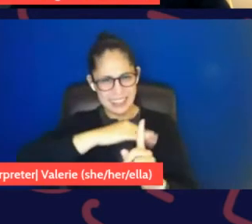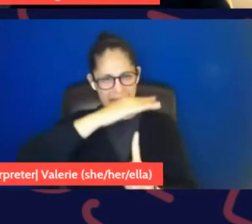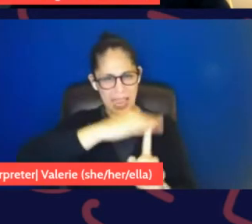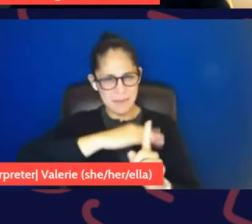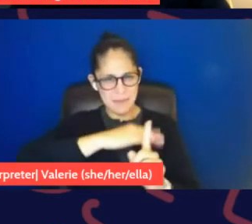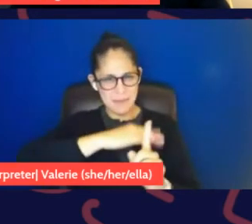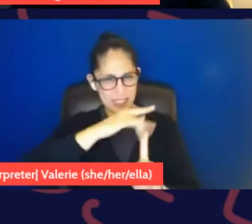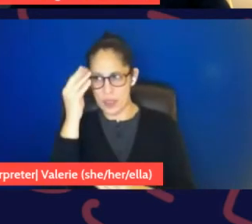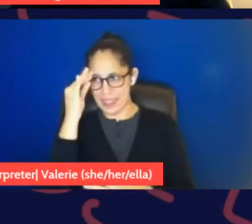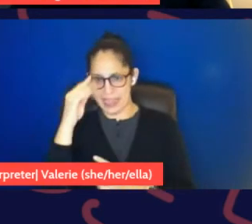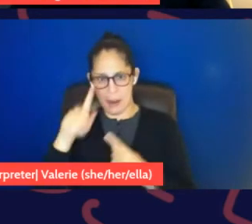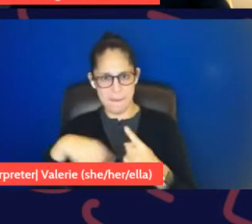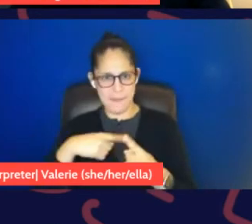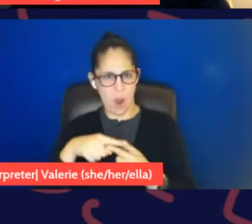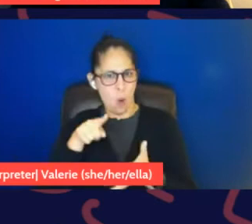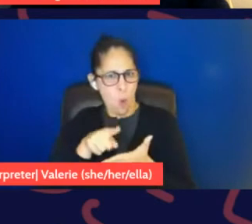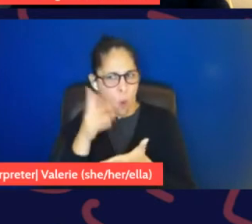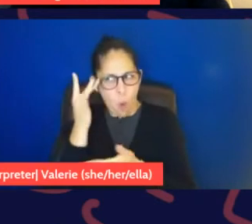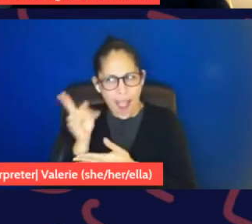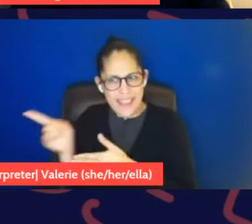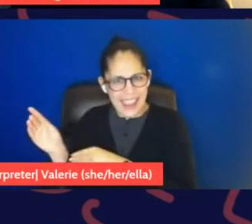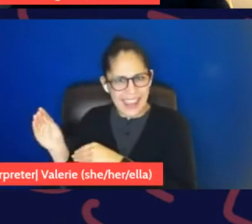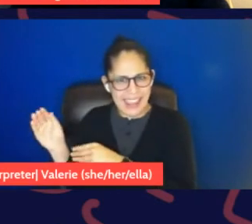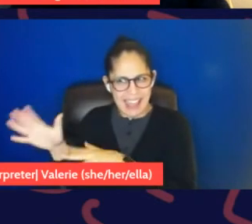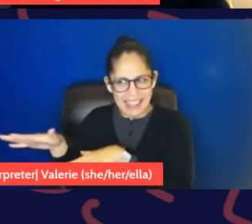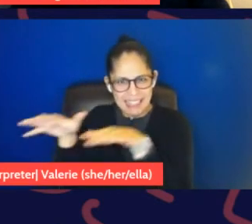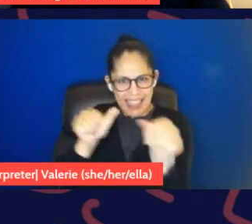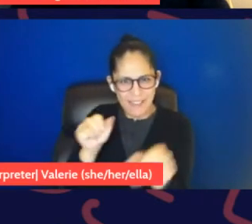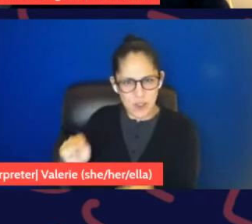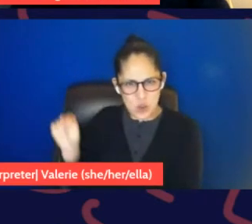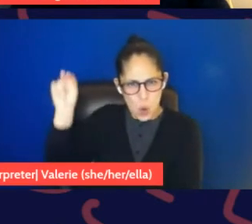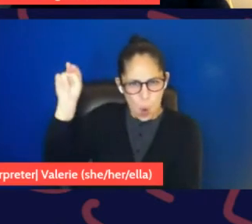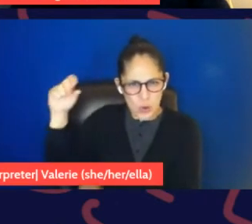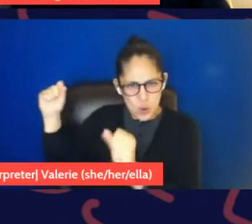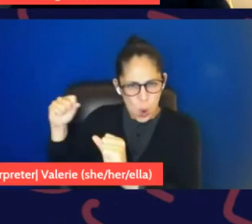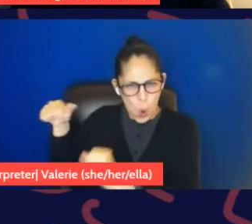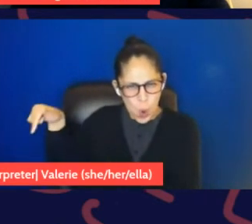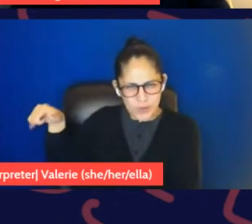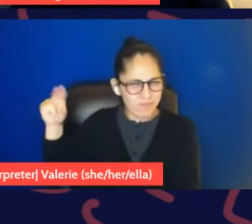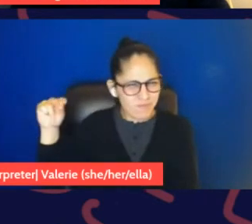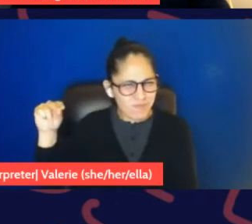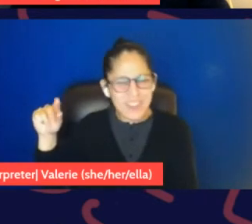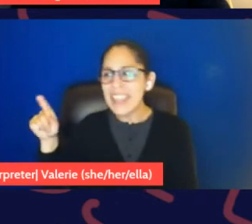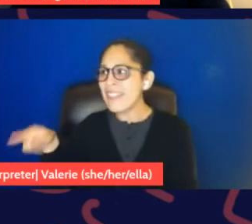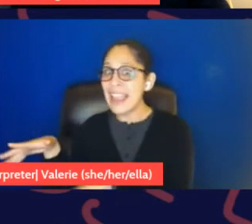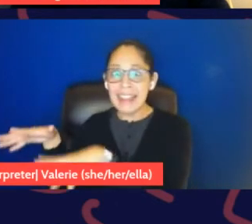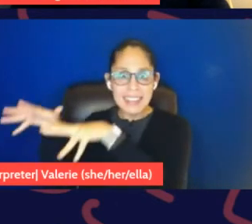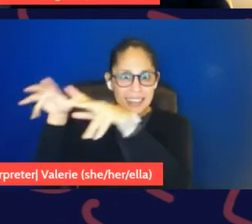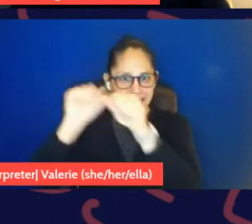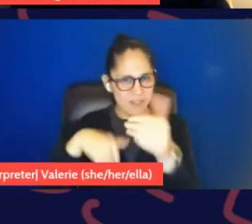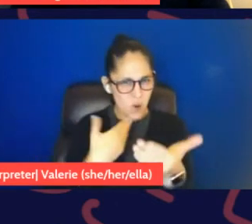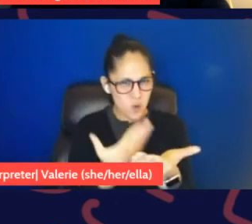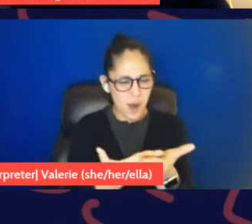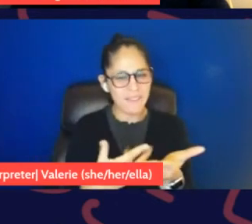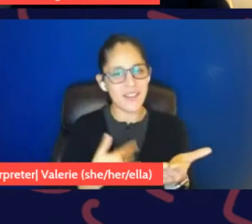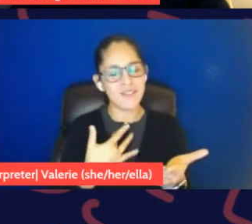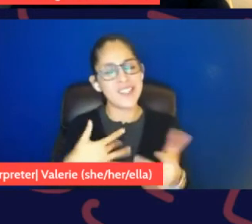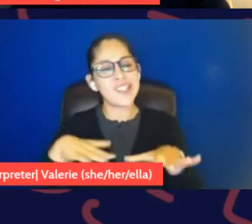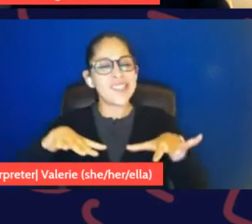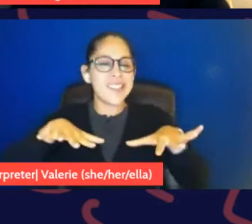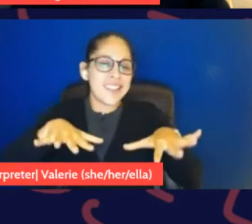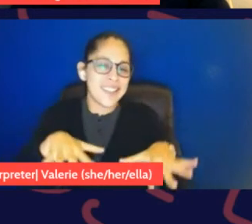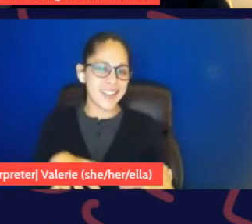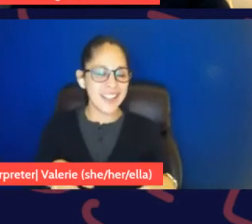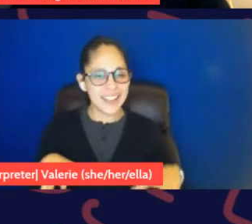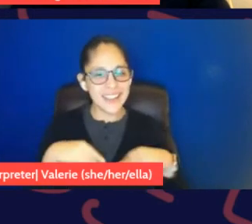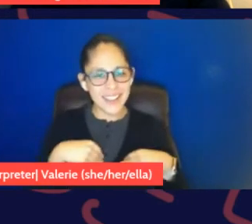left in the north, you know. They just go and embrace that place that they are. And I look at immigration more like that,